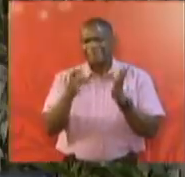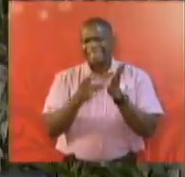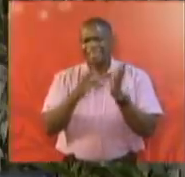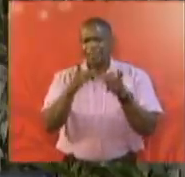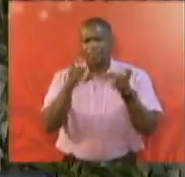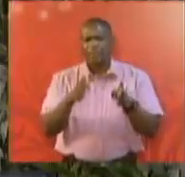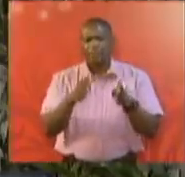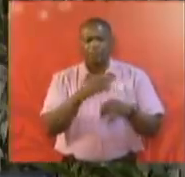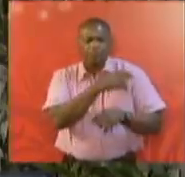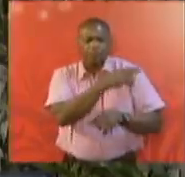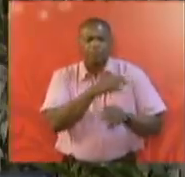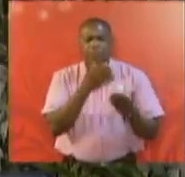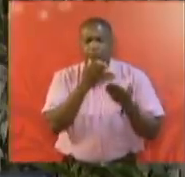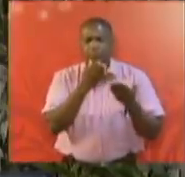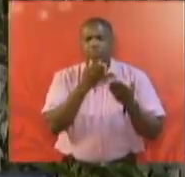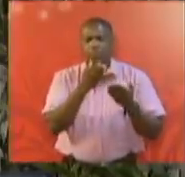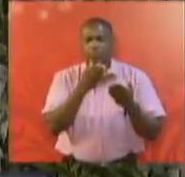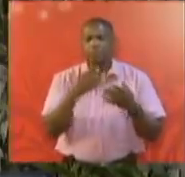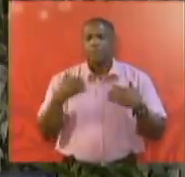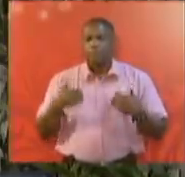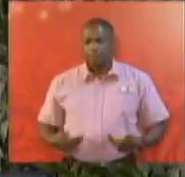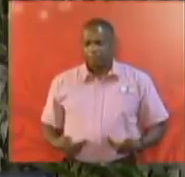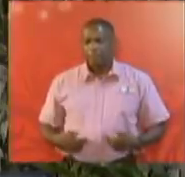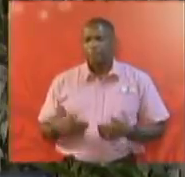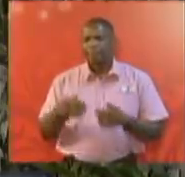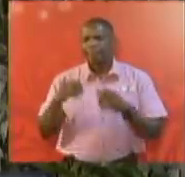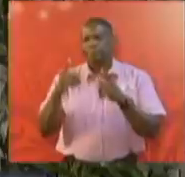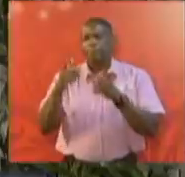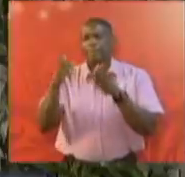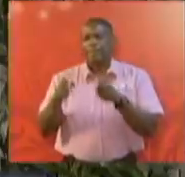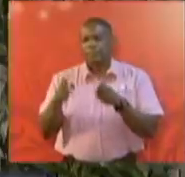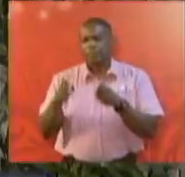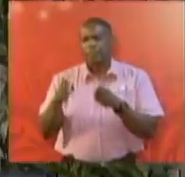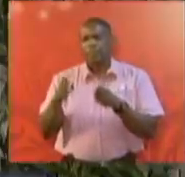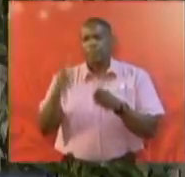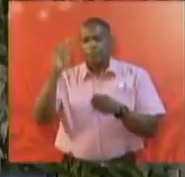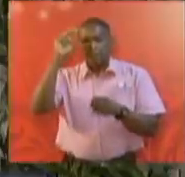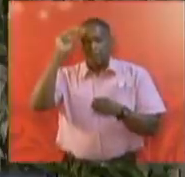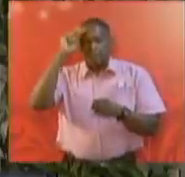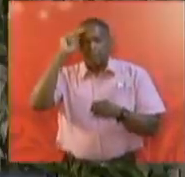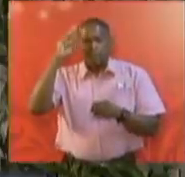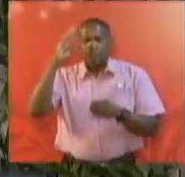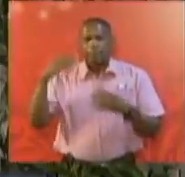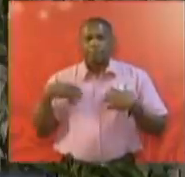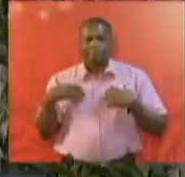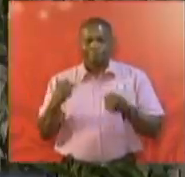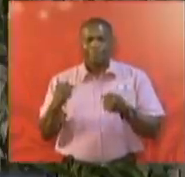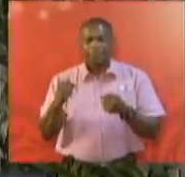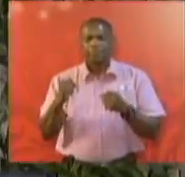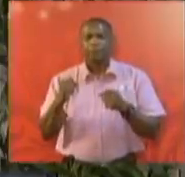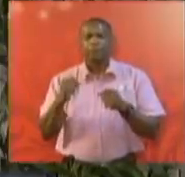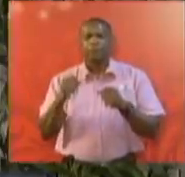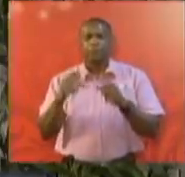moderator and Manager of Corporate Communications at the Ministry of Health. The Honorable Terrence Deyalsingh will now present the